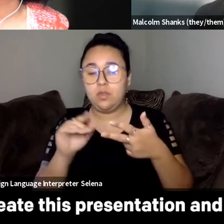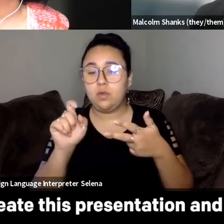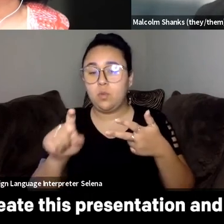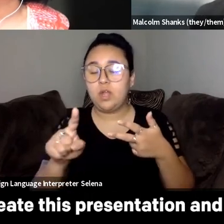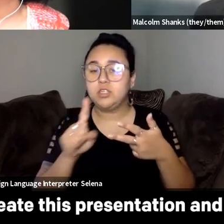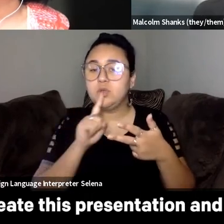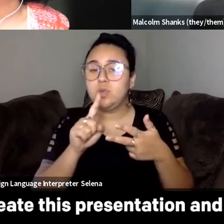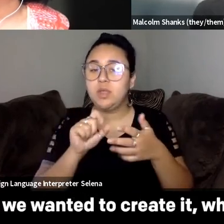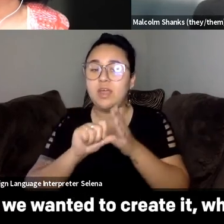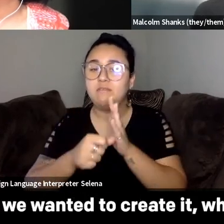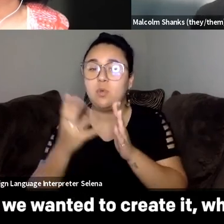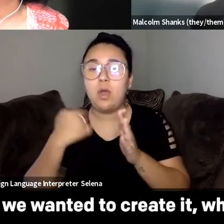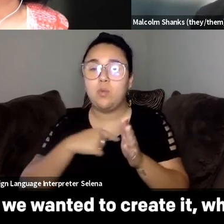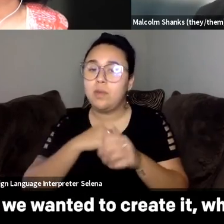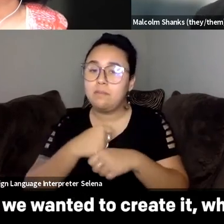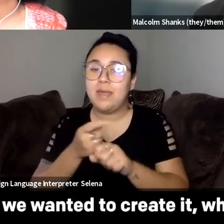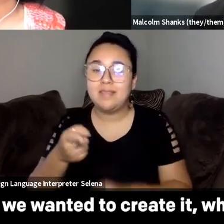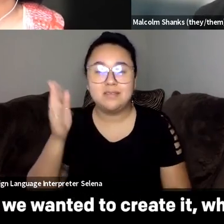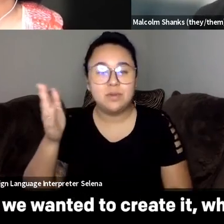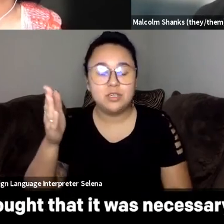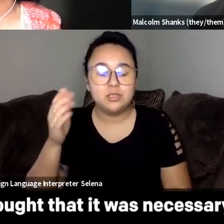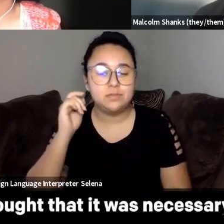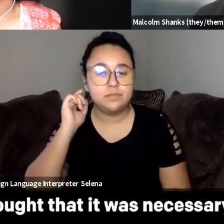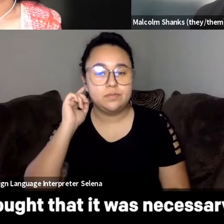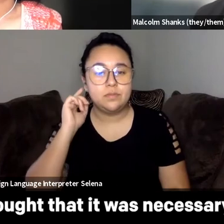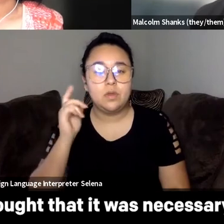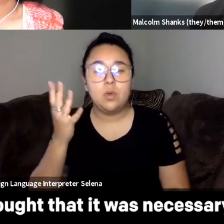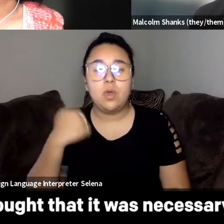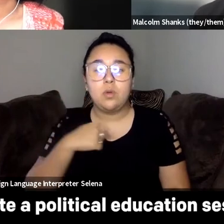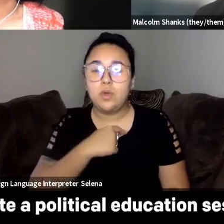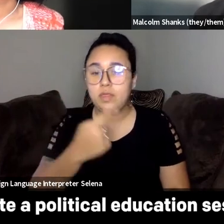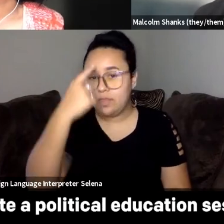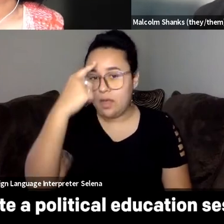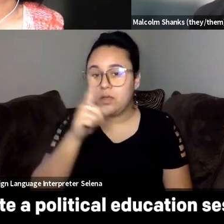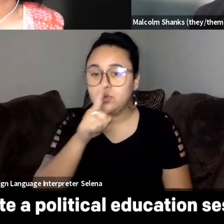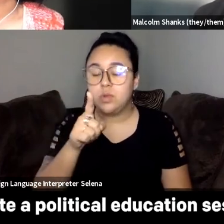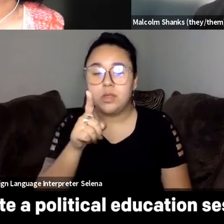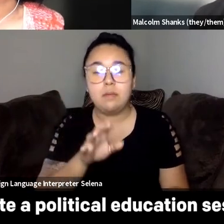to create this presentation, and more than why we wanted to create it, why we thought that it was necessary to create a